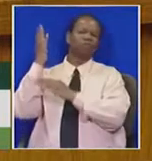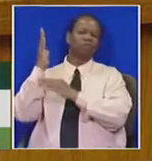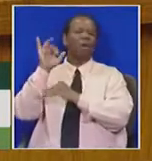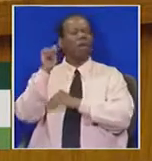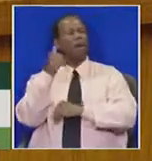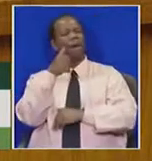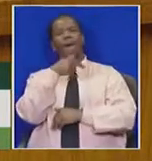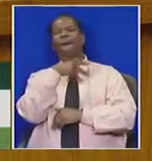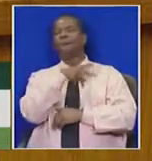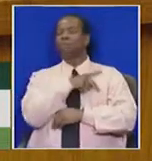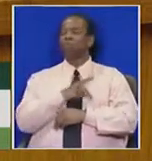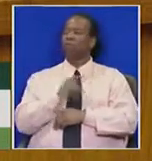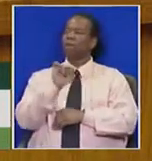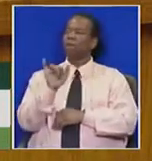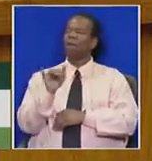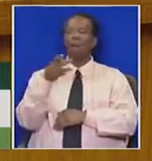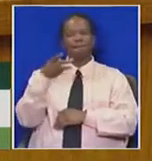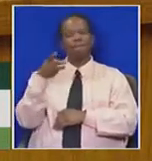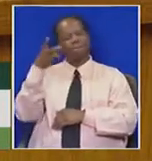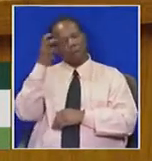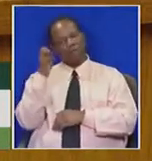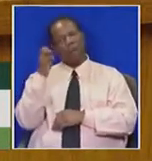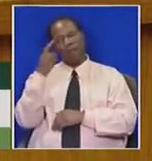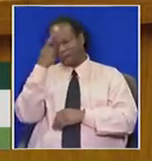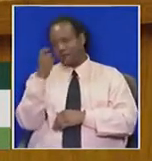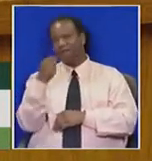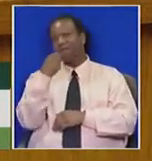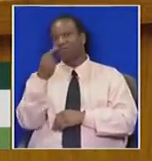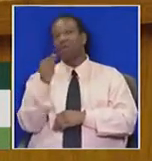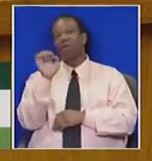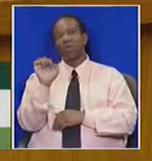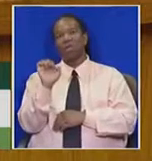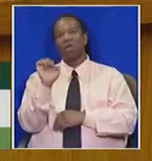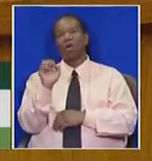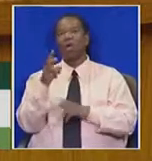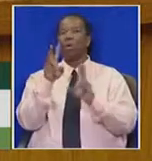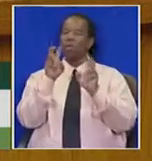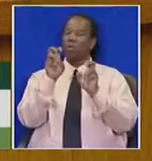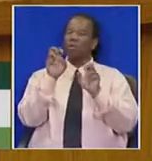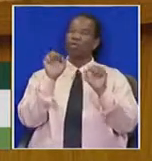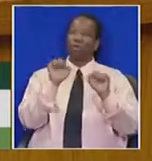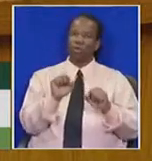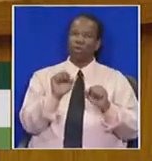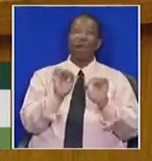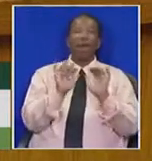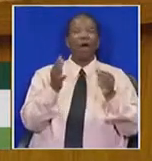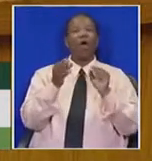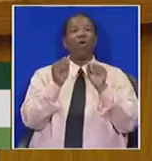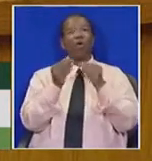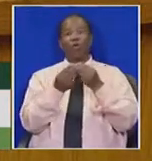parade that there will be a closure on the matter relating to the former President of the Republic. Indeed, there is now closure on the